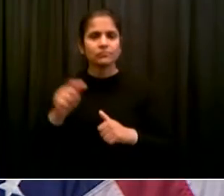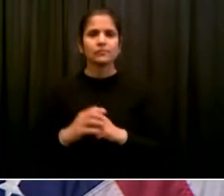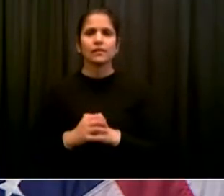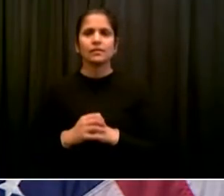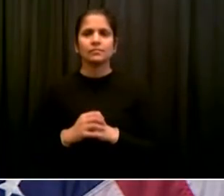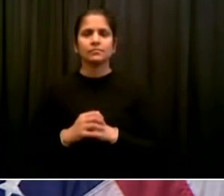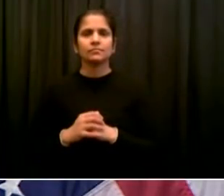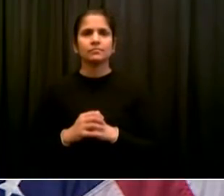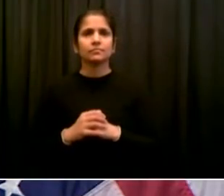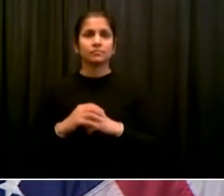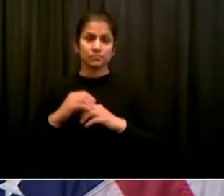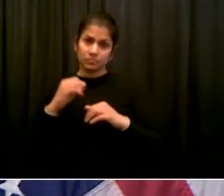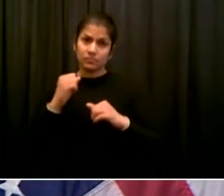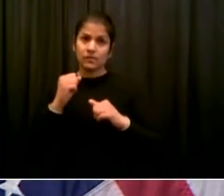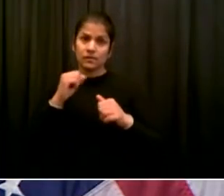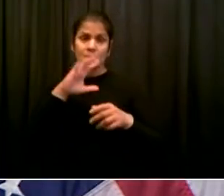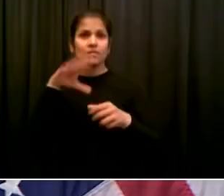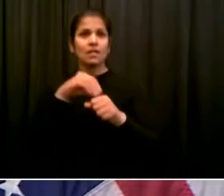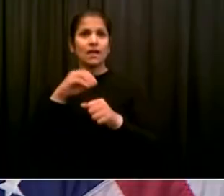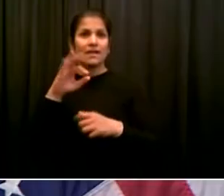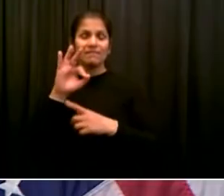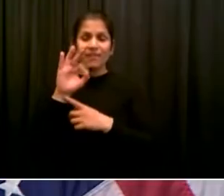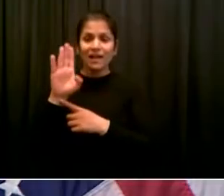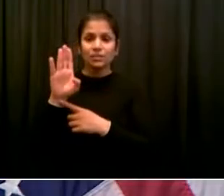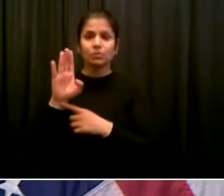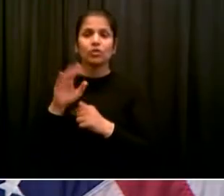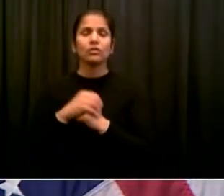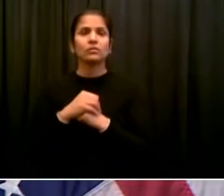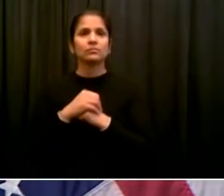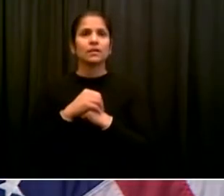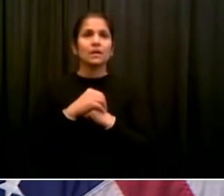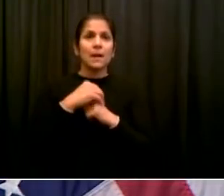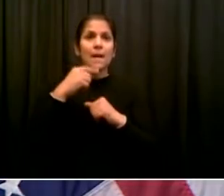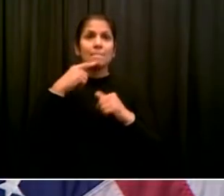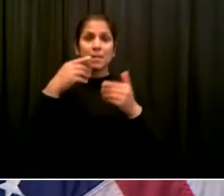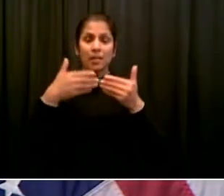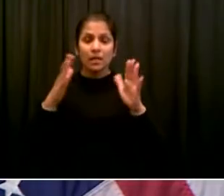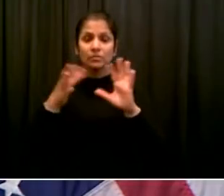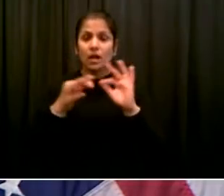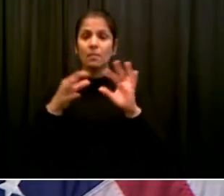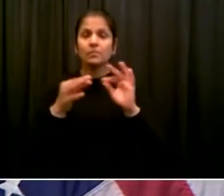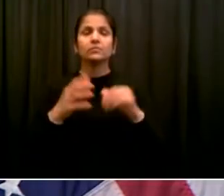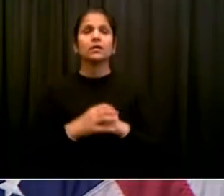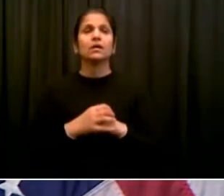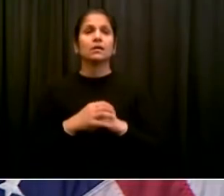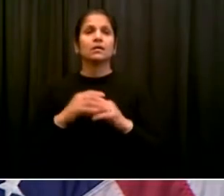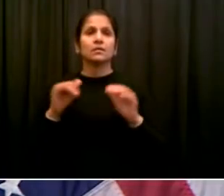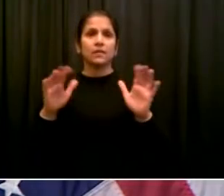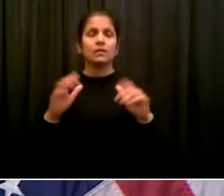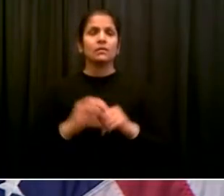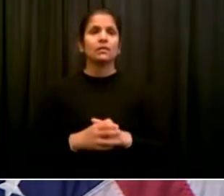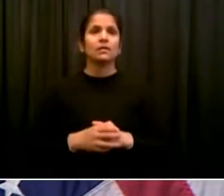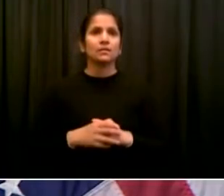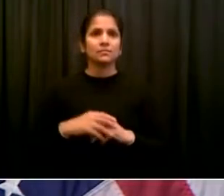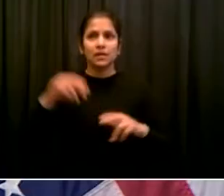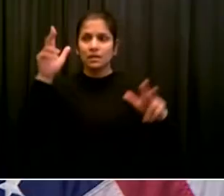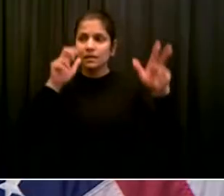had public comment periods that are going to continue with this second report to hear from the public again.